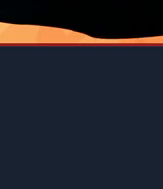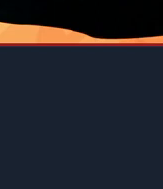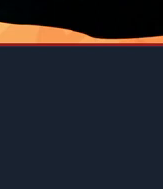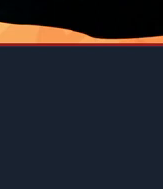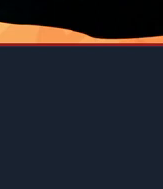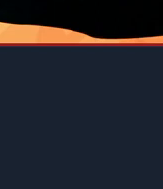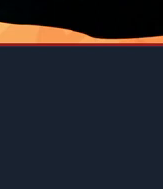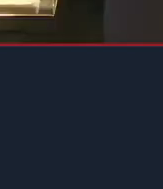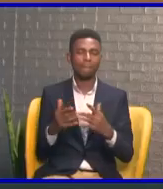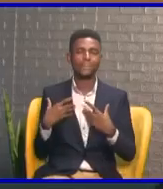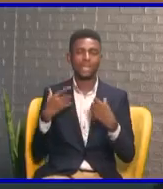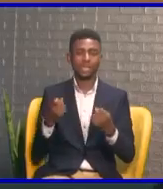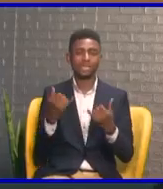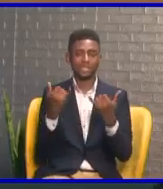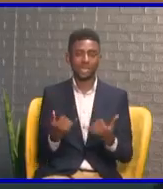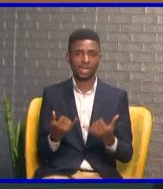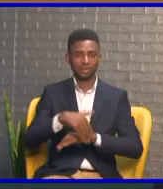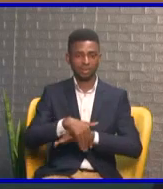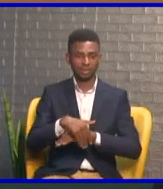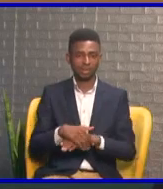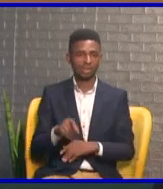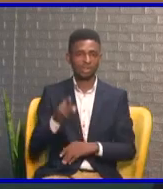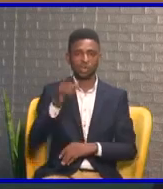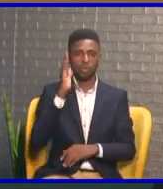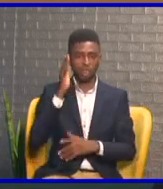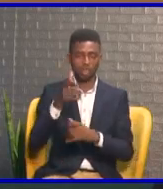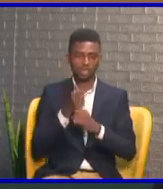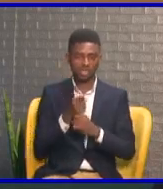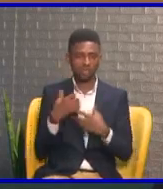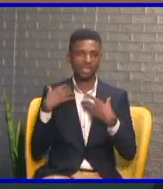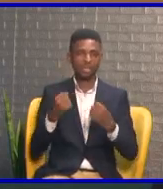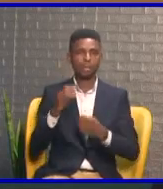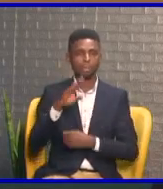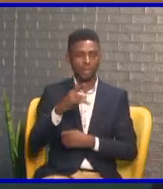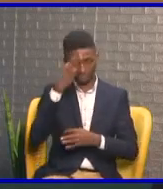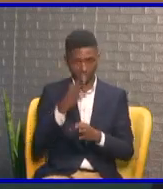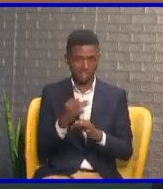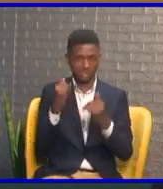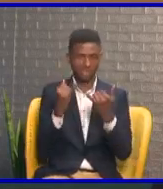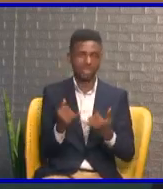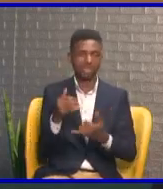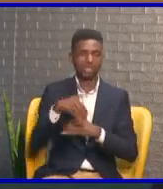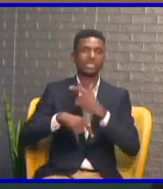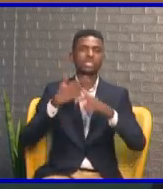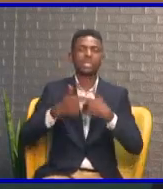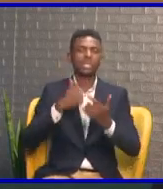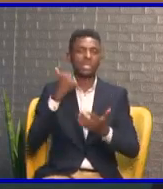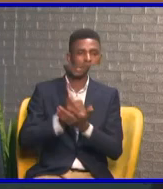healed tonight. And you are going to receive healing by faith tonight. Say amen if you believe it.